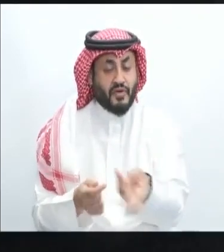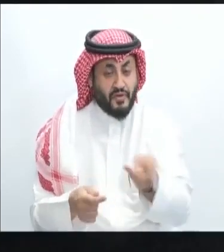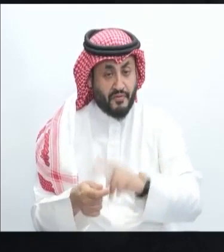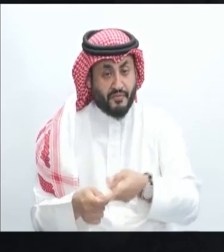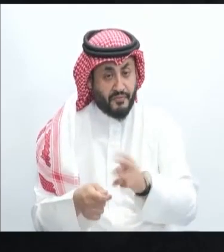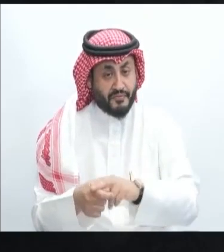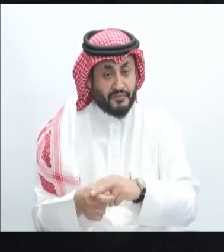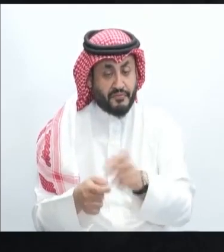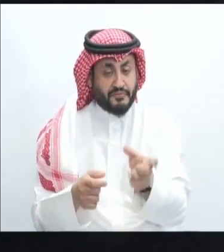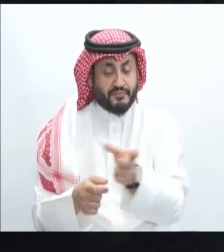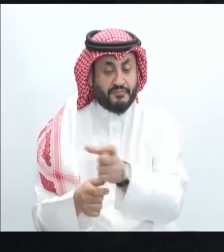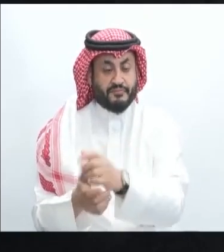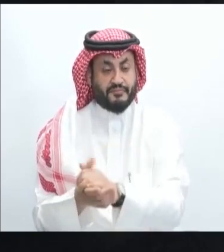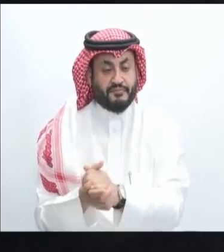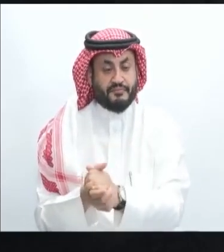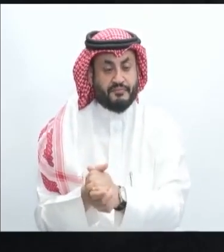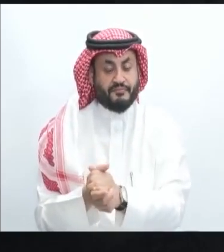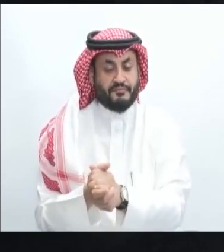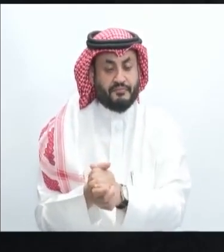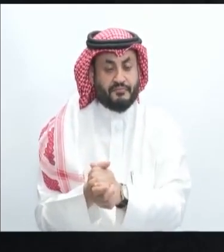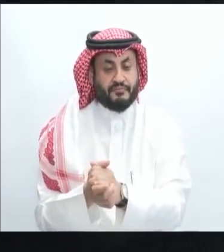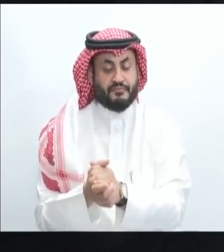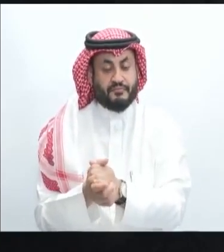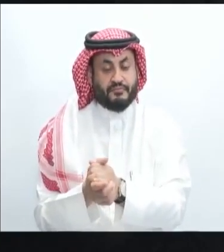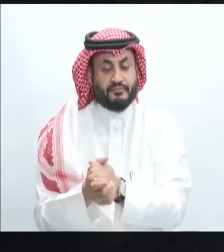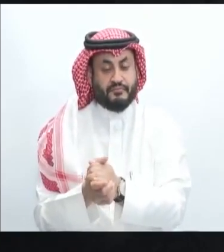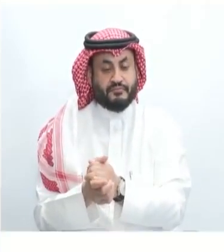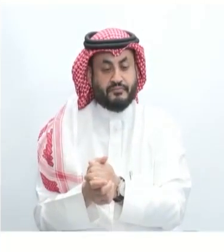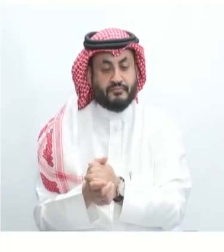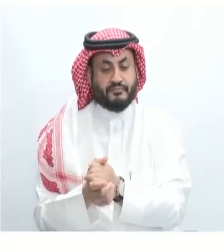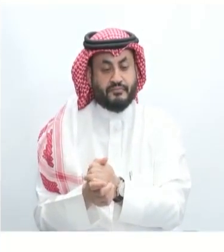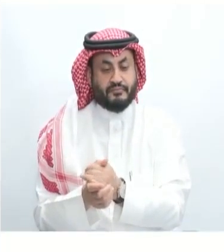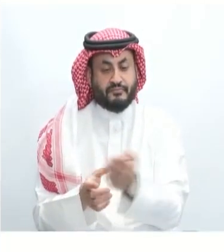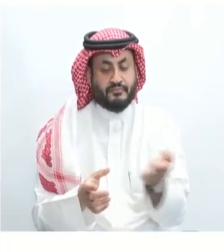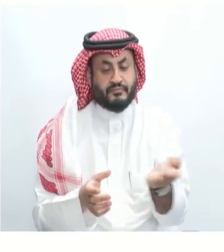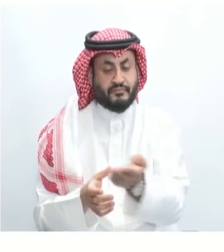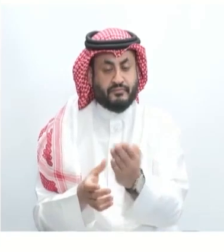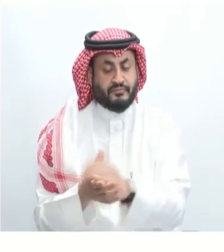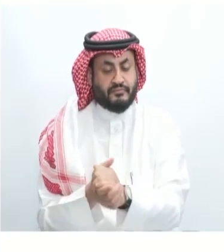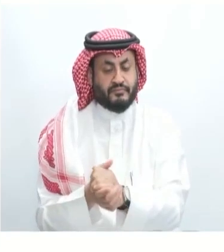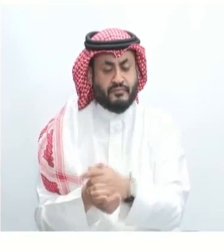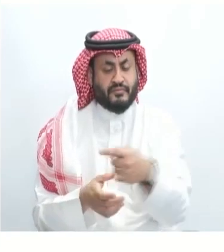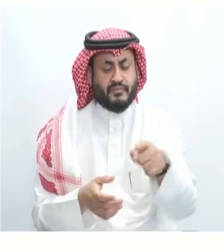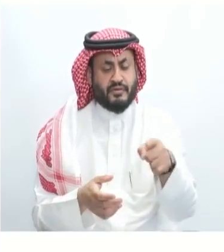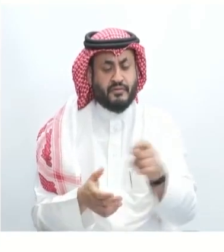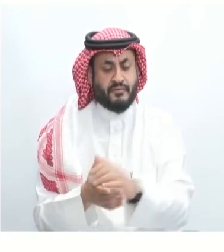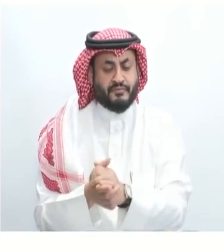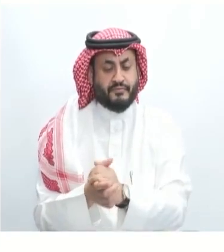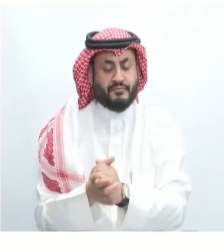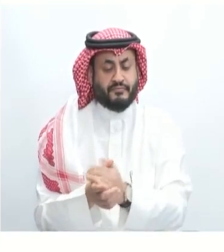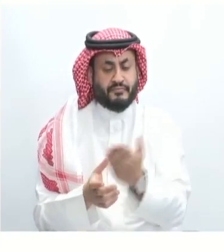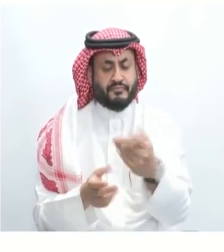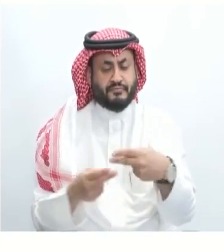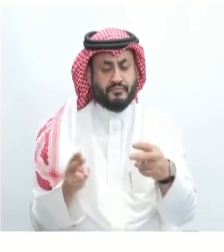I sometimes take a shower or I usually do. So here you need to put a mark